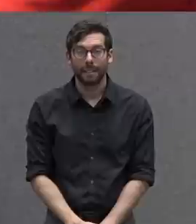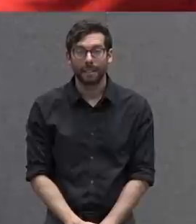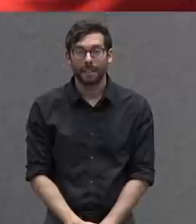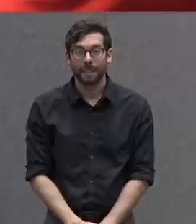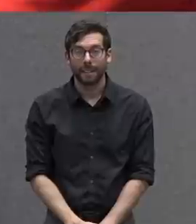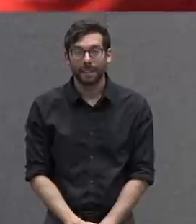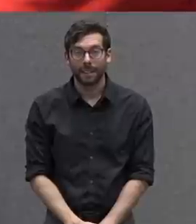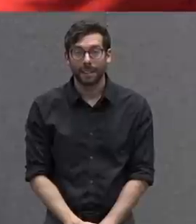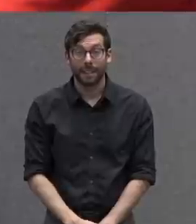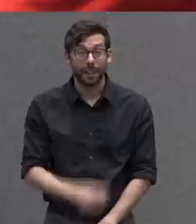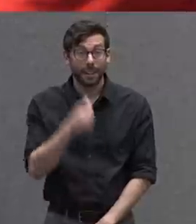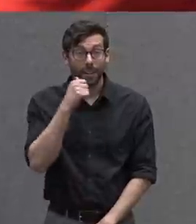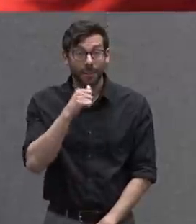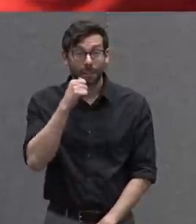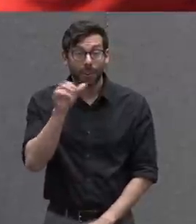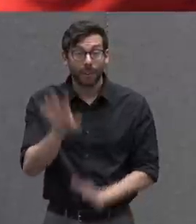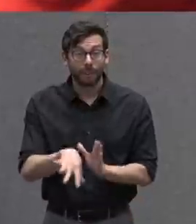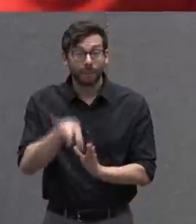She found her door.